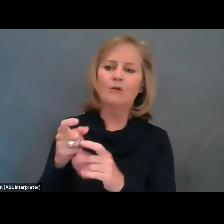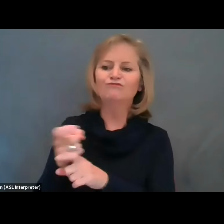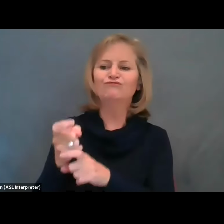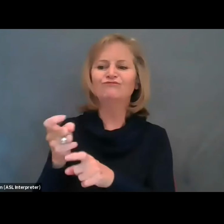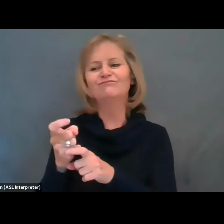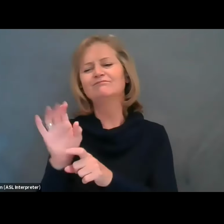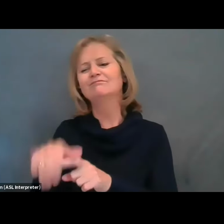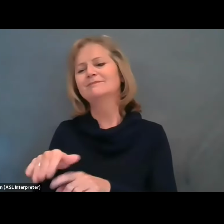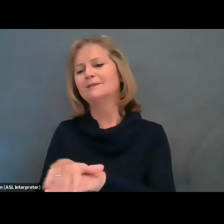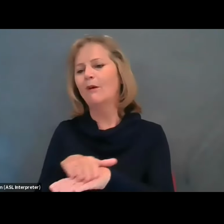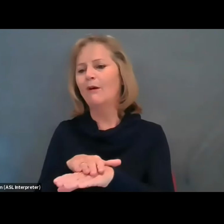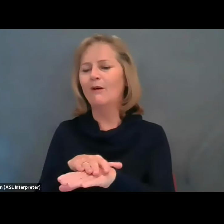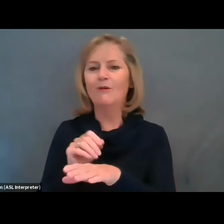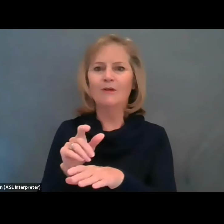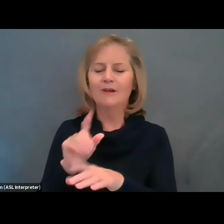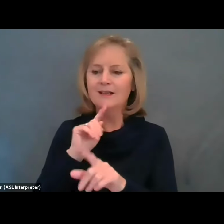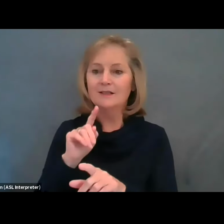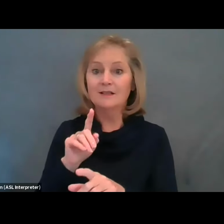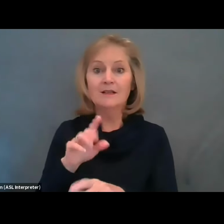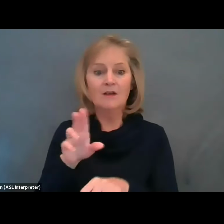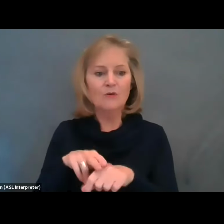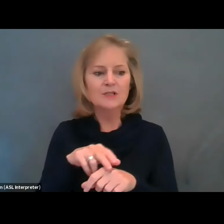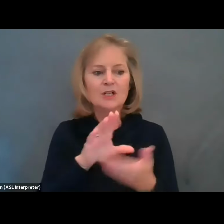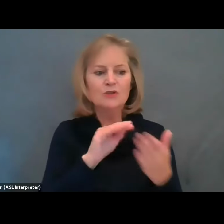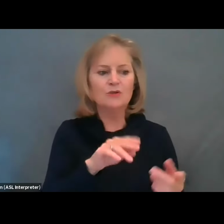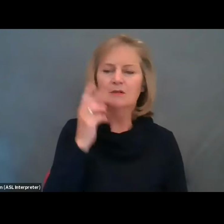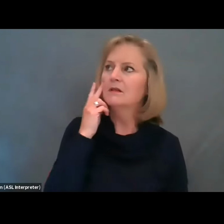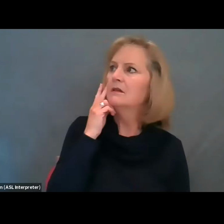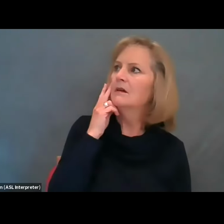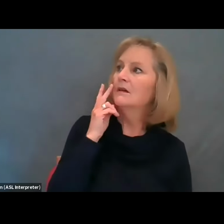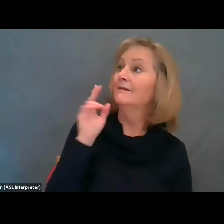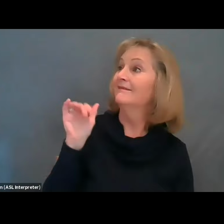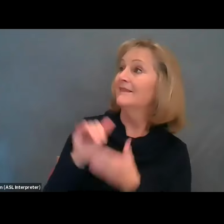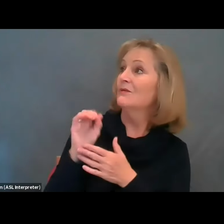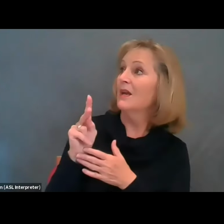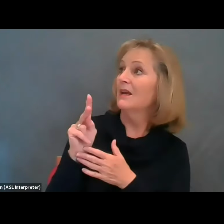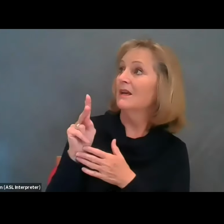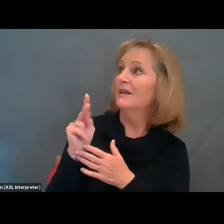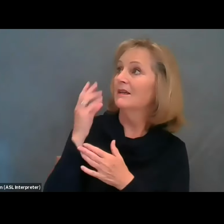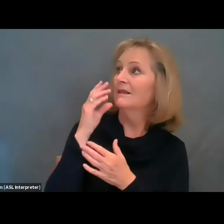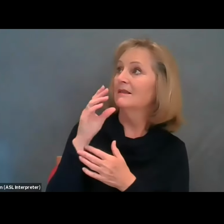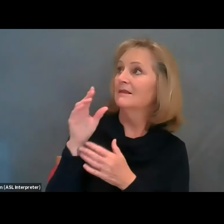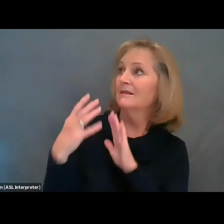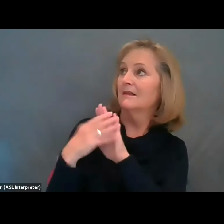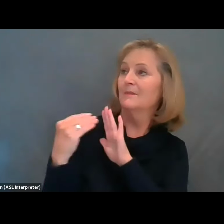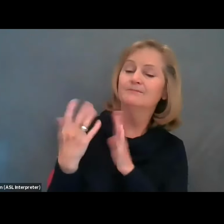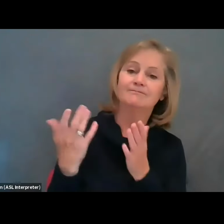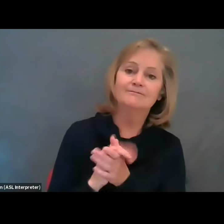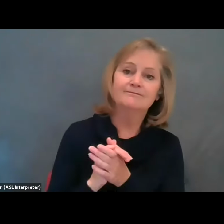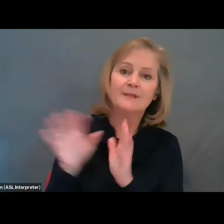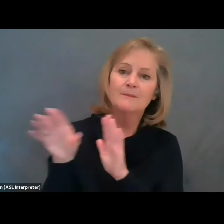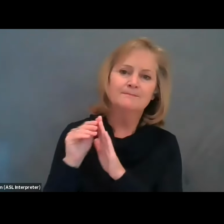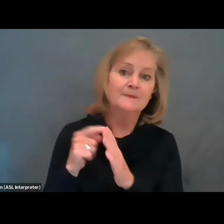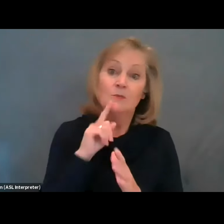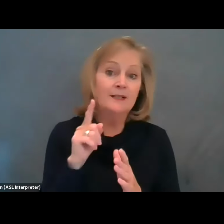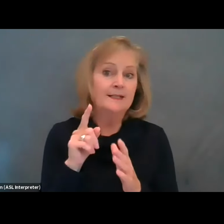for being slow or answering, then of course the students are going to think that's okay and do something similar. So it's really very